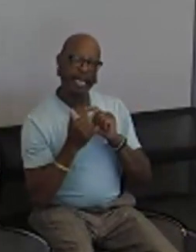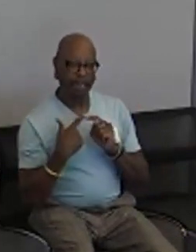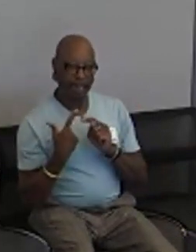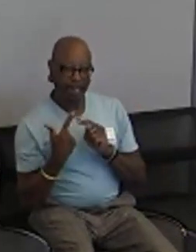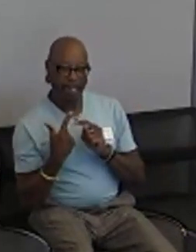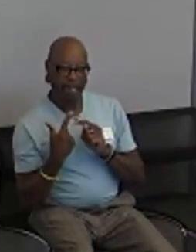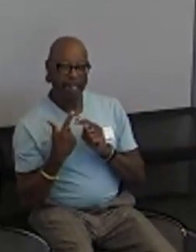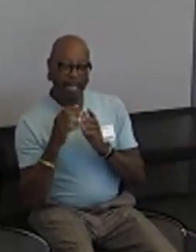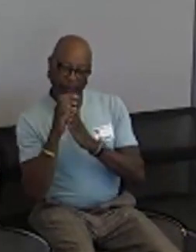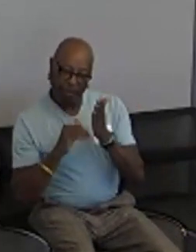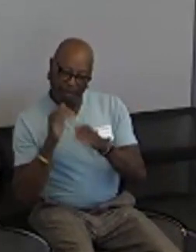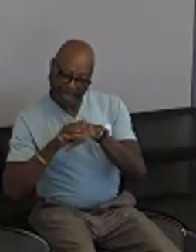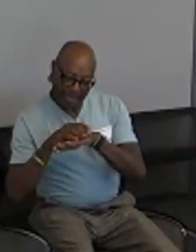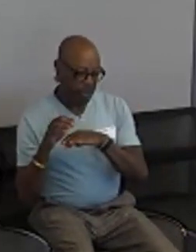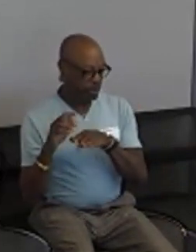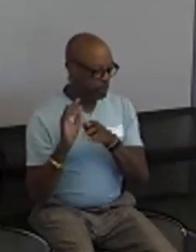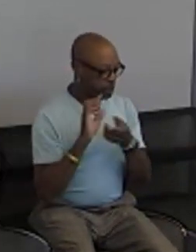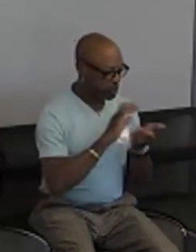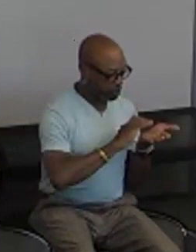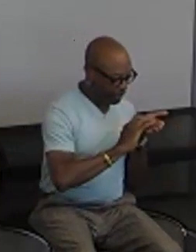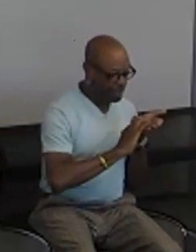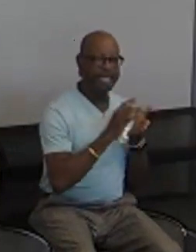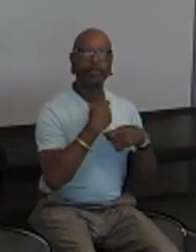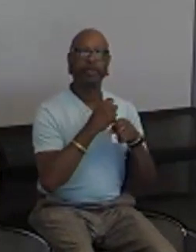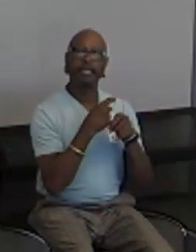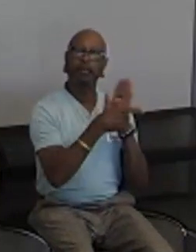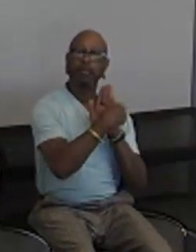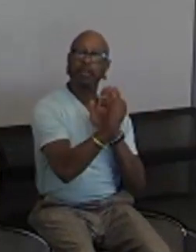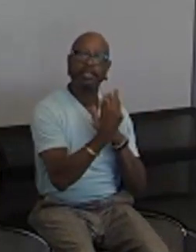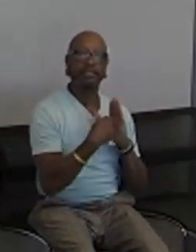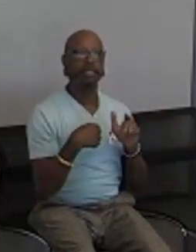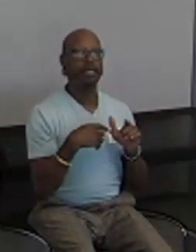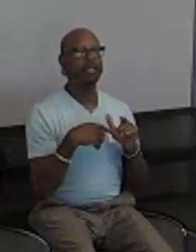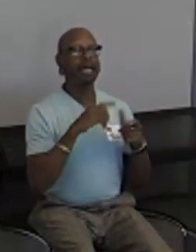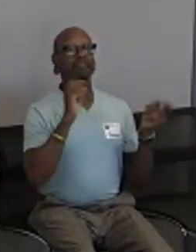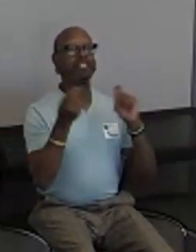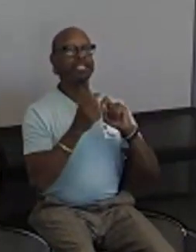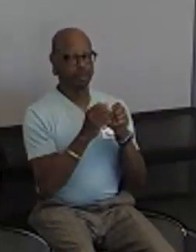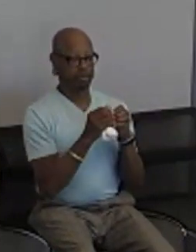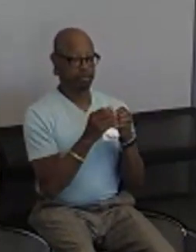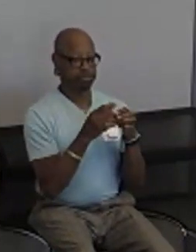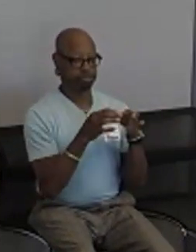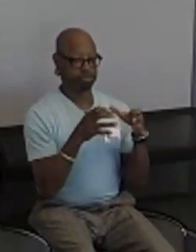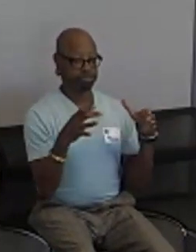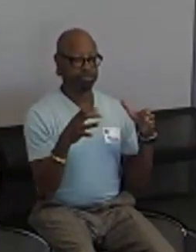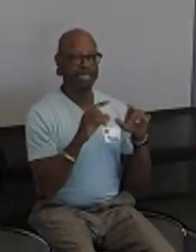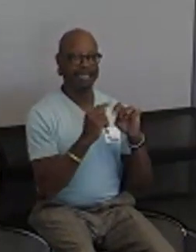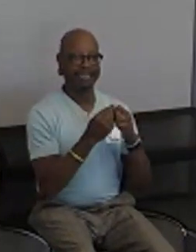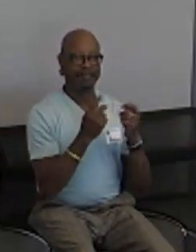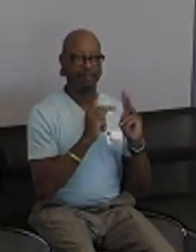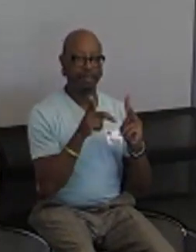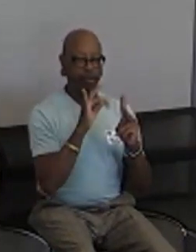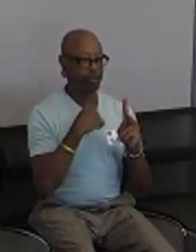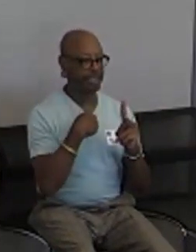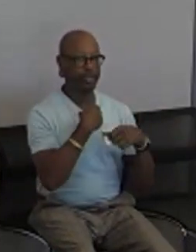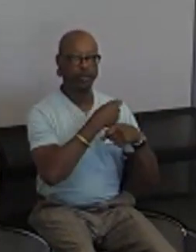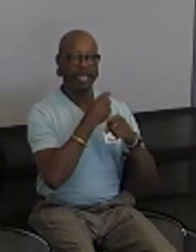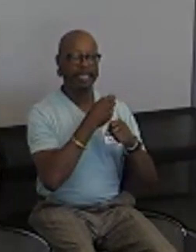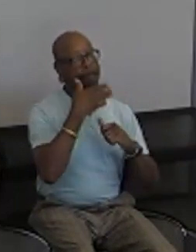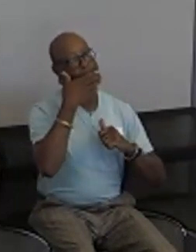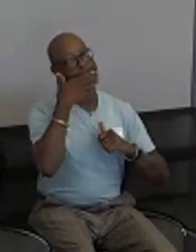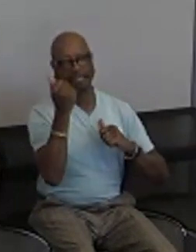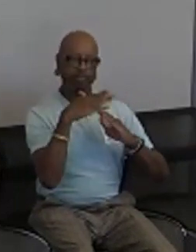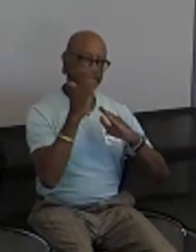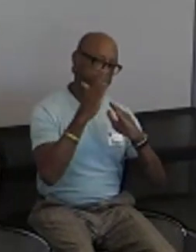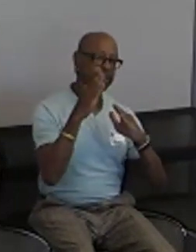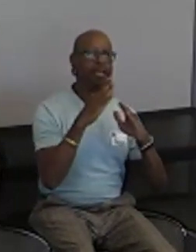create tactile or Braille booklets, to a team of people who were creating the best tactile maps